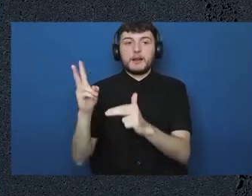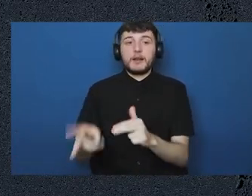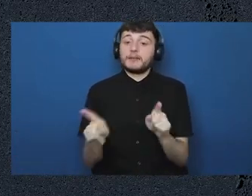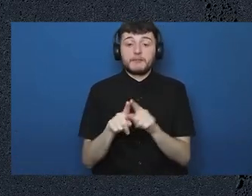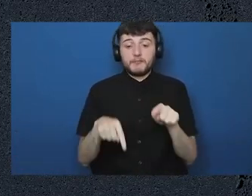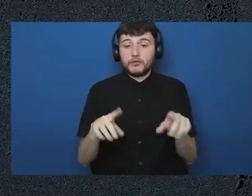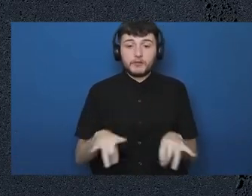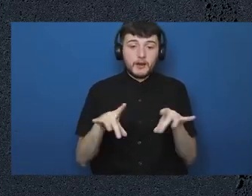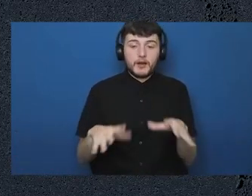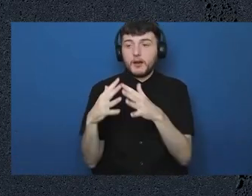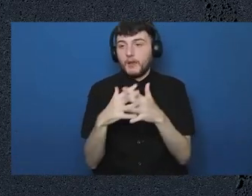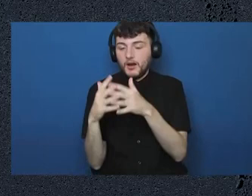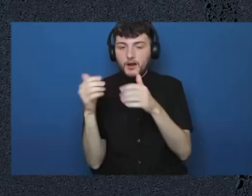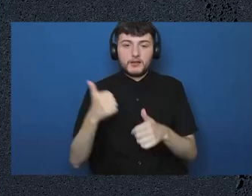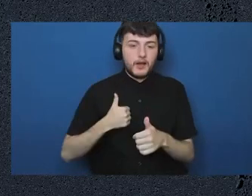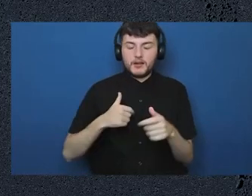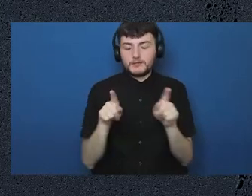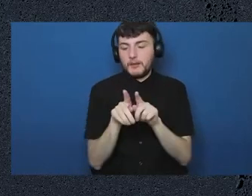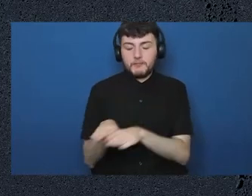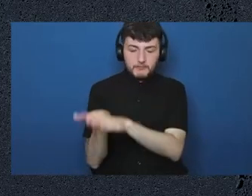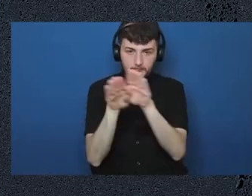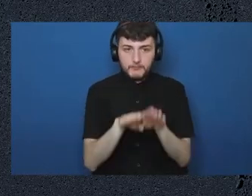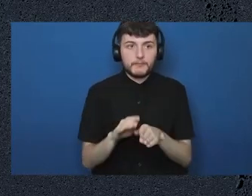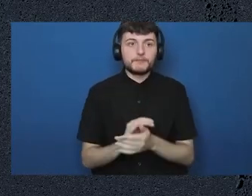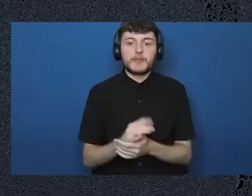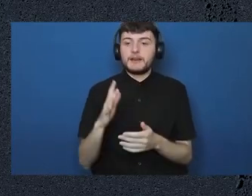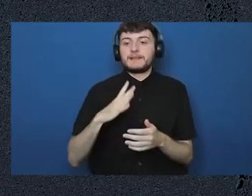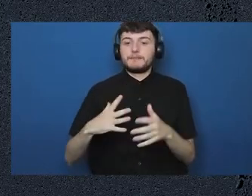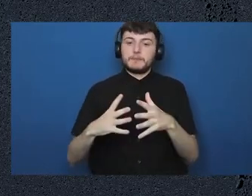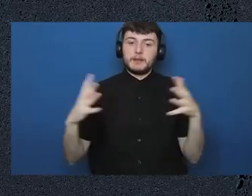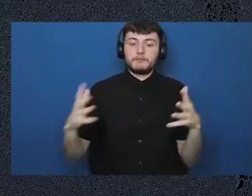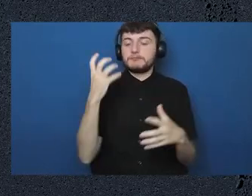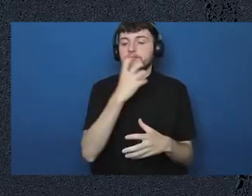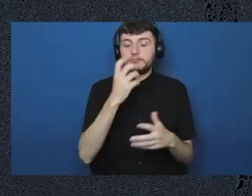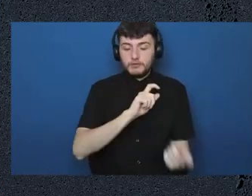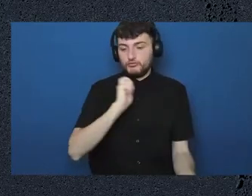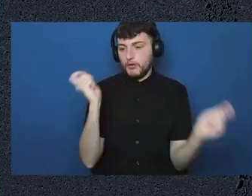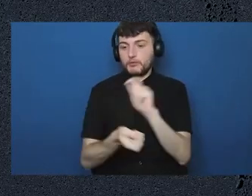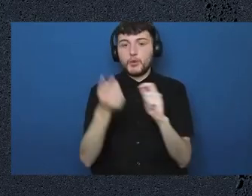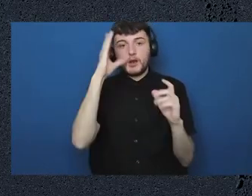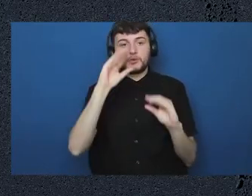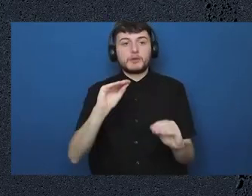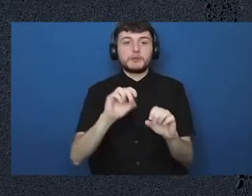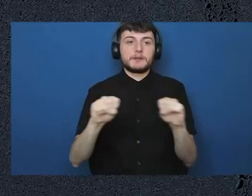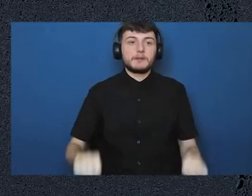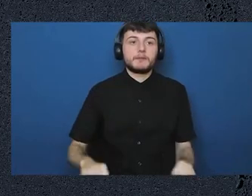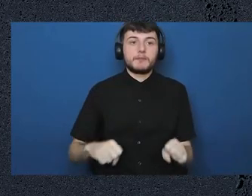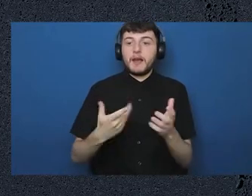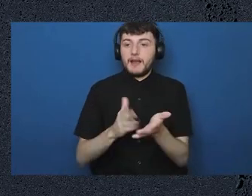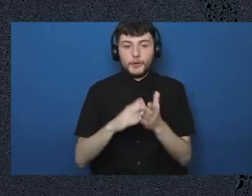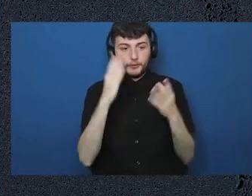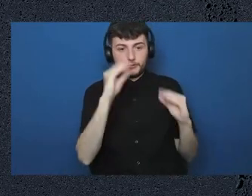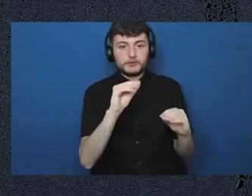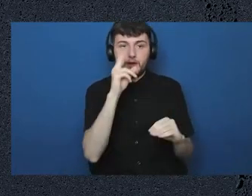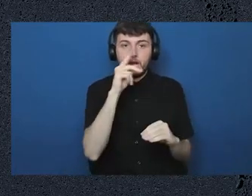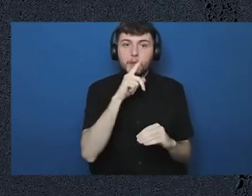need a huge shakeup of education and how we teach young people. The world has